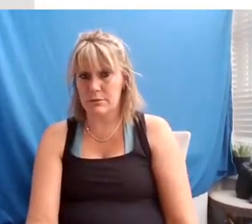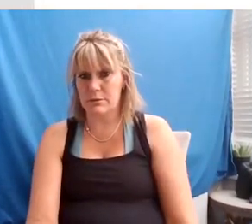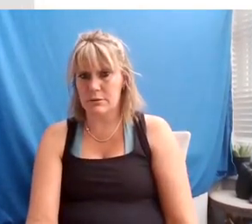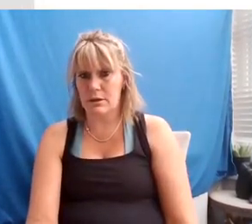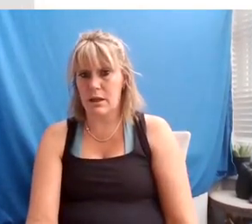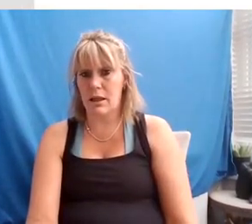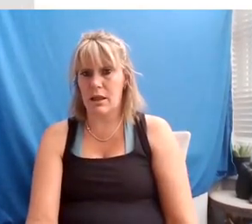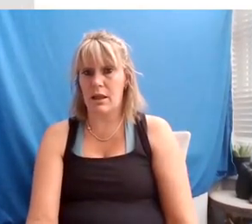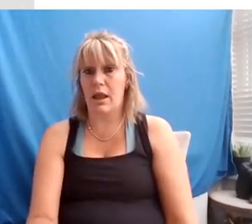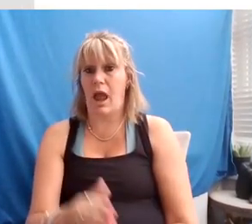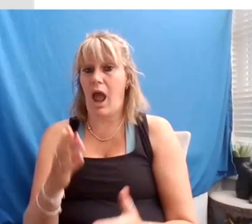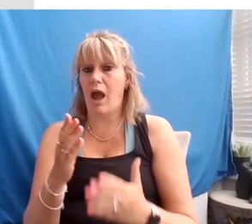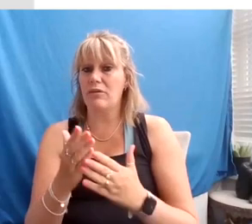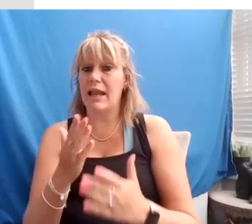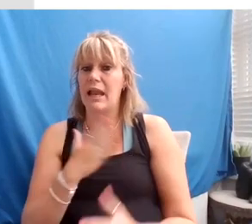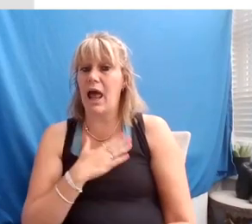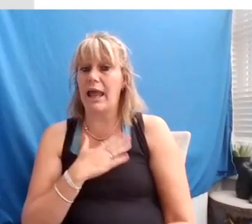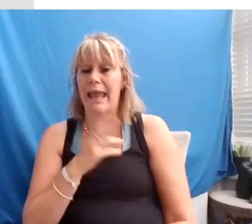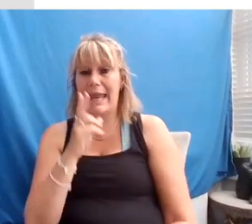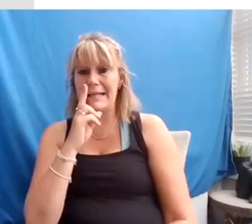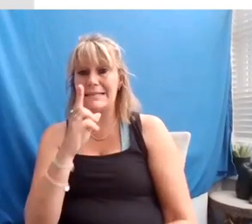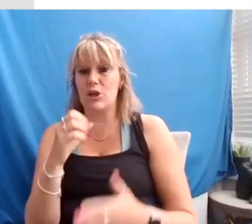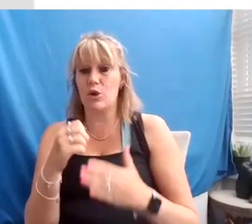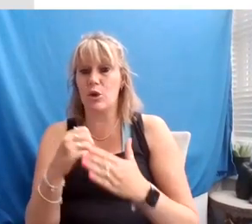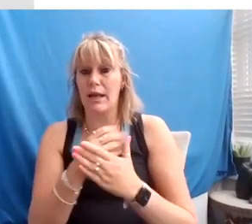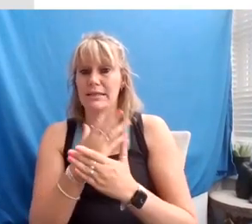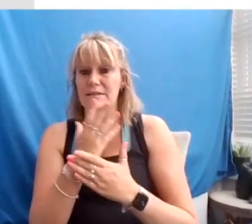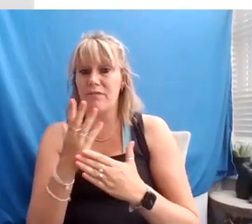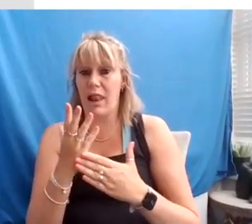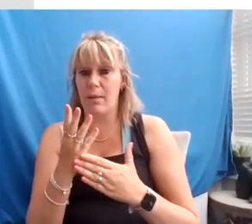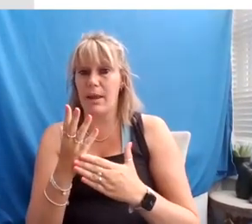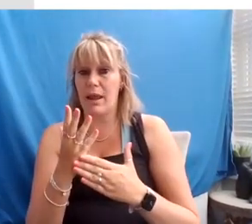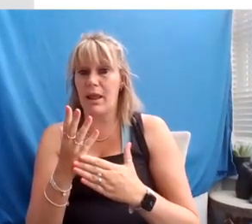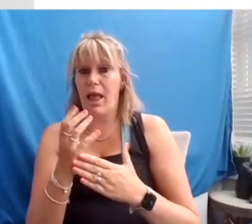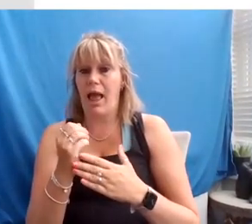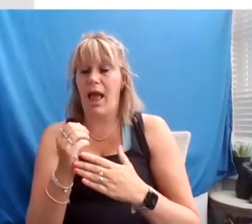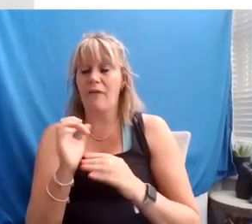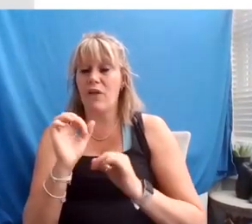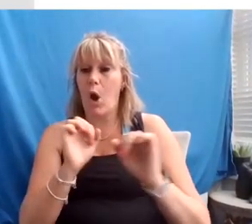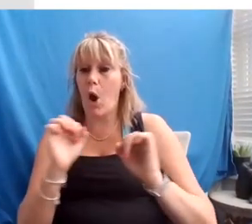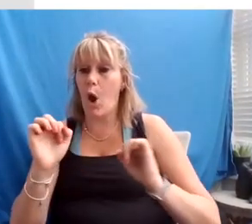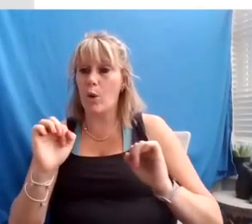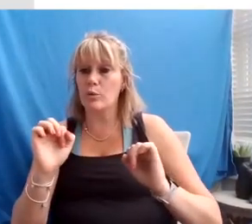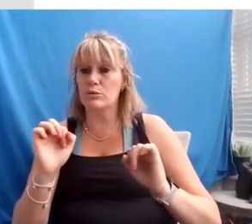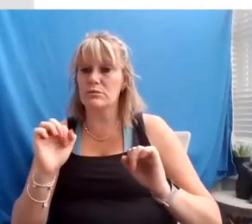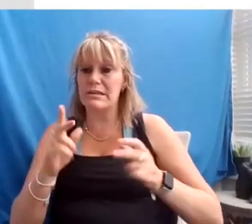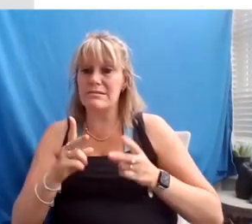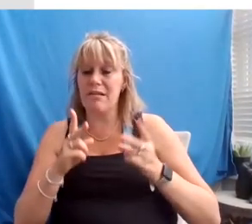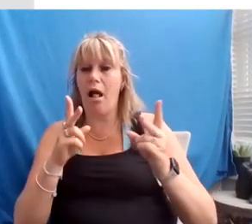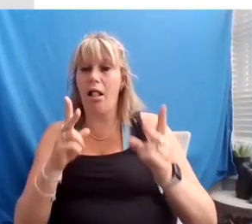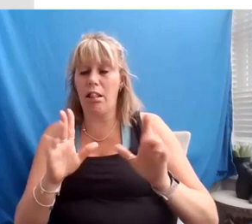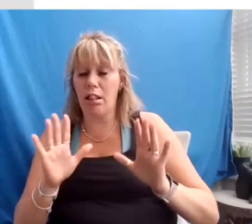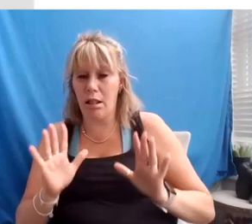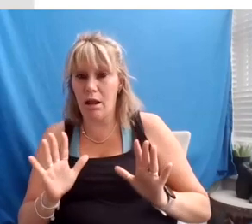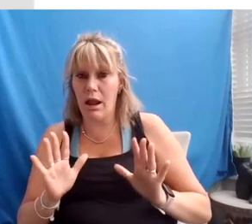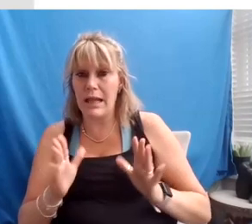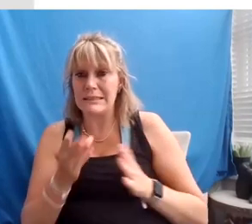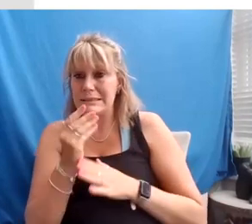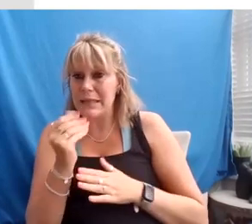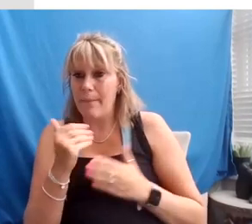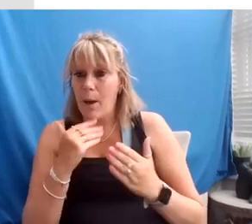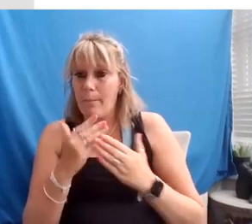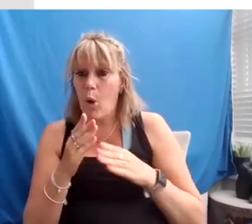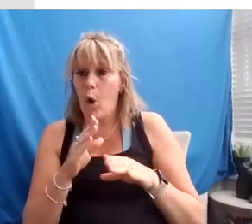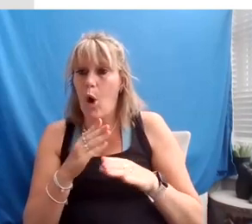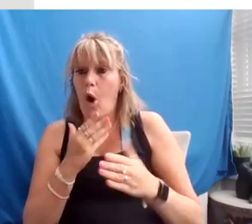it. And I've seen you develop the, I think everybody's got their own style. And some people's more obvious than others, but